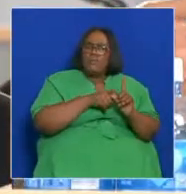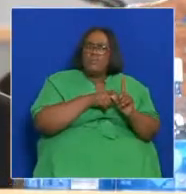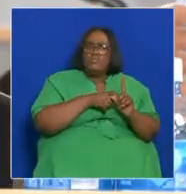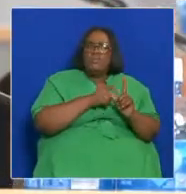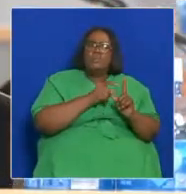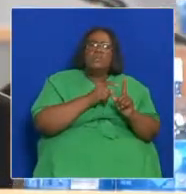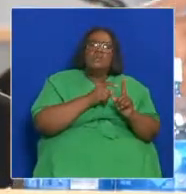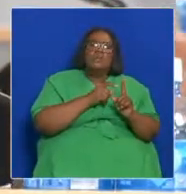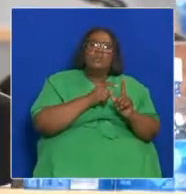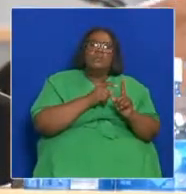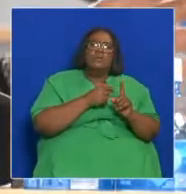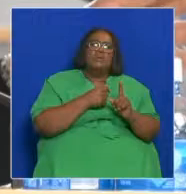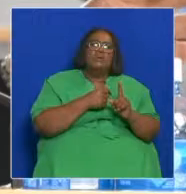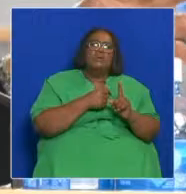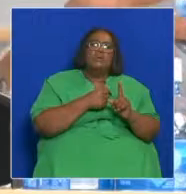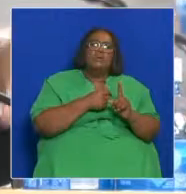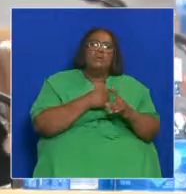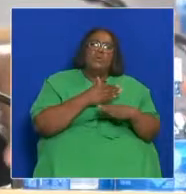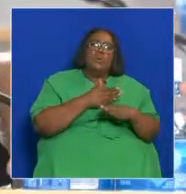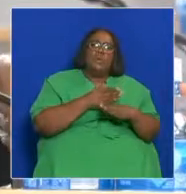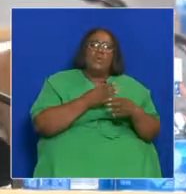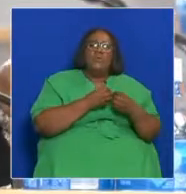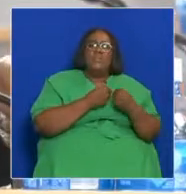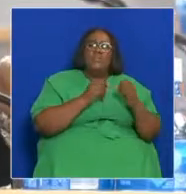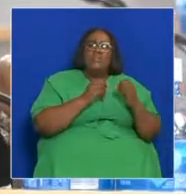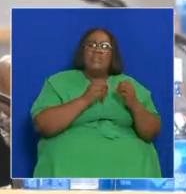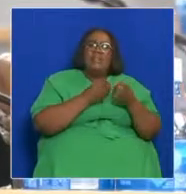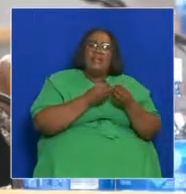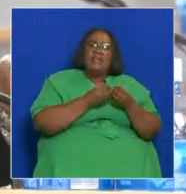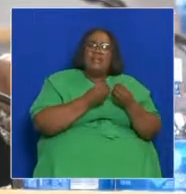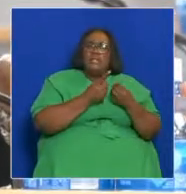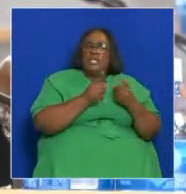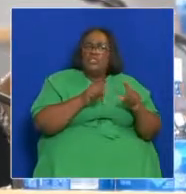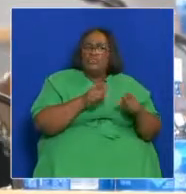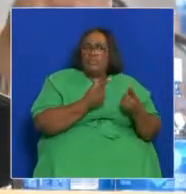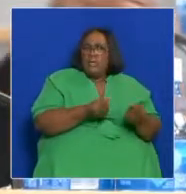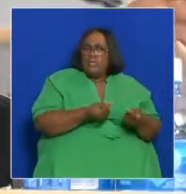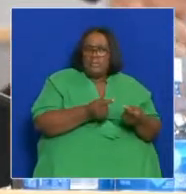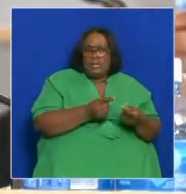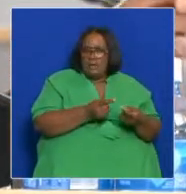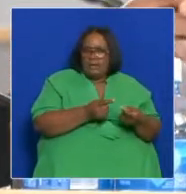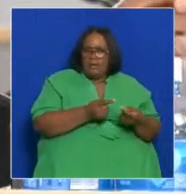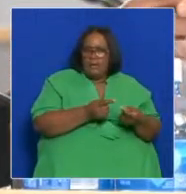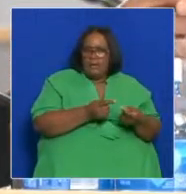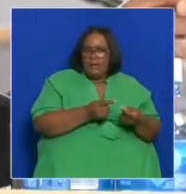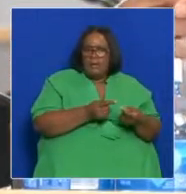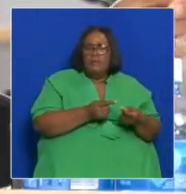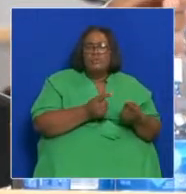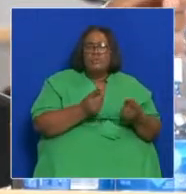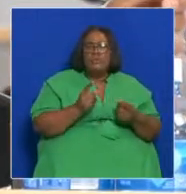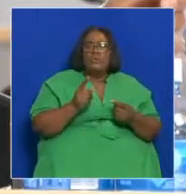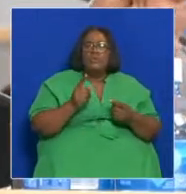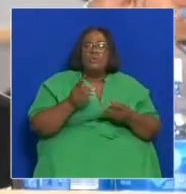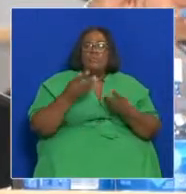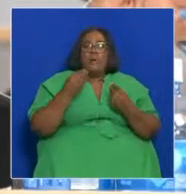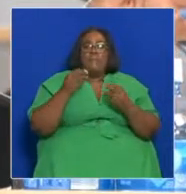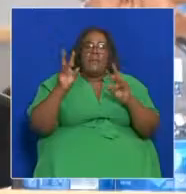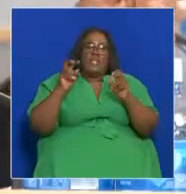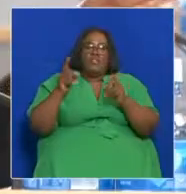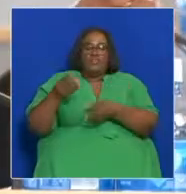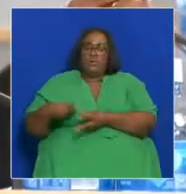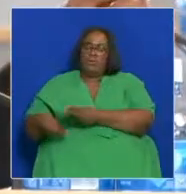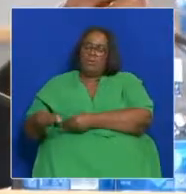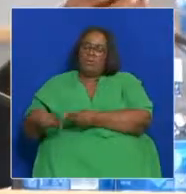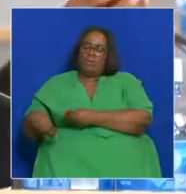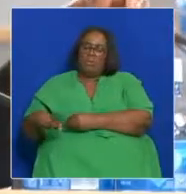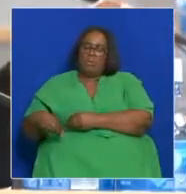So if you exclude the gratification issue here, you received a complaint. That's how it's, as I